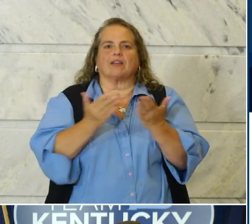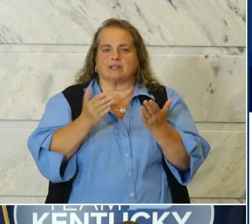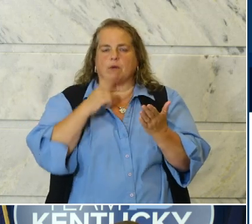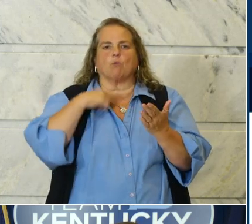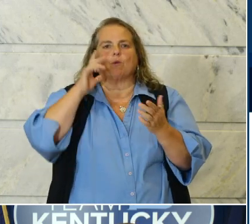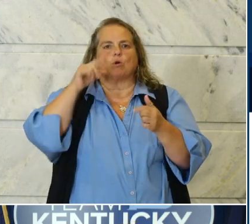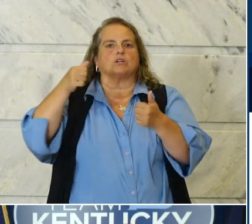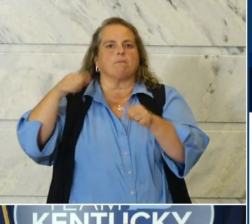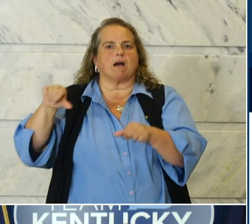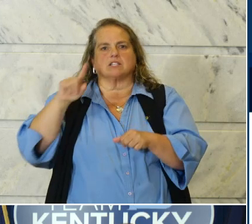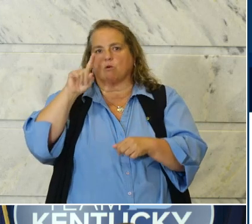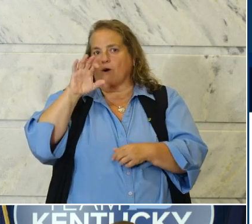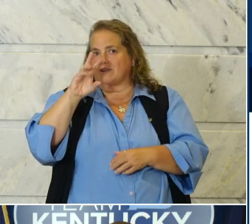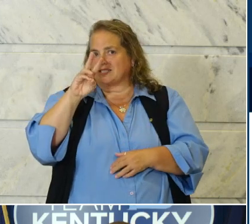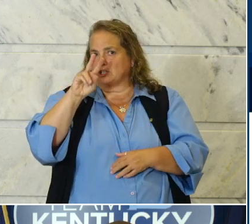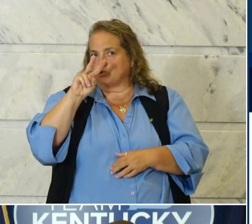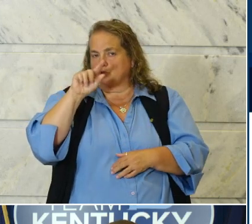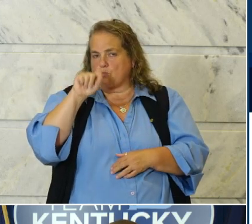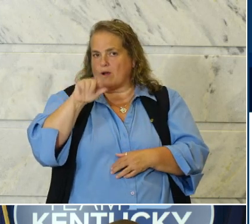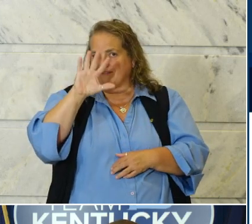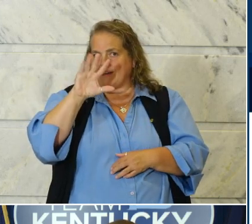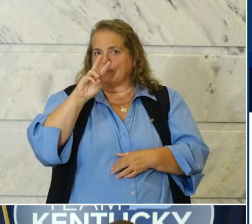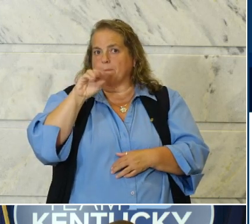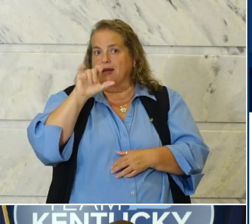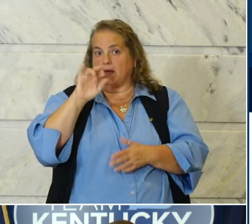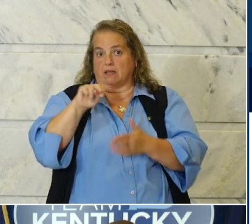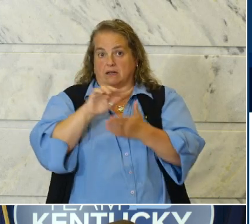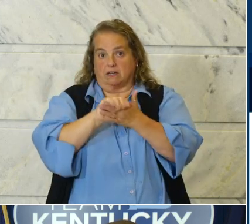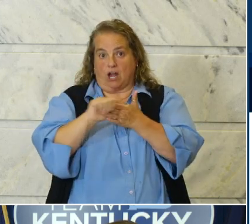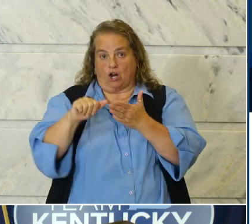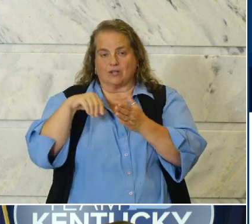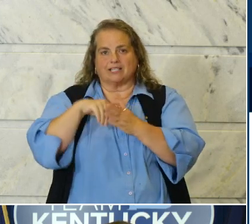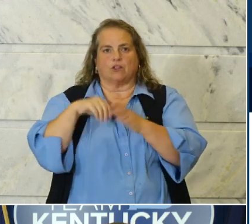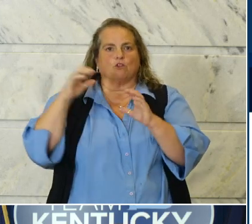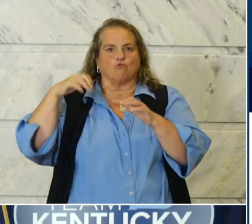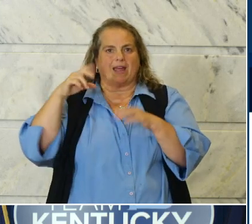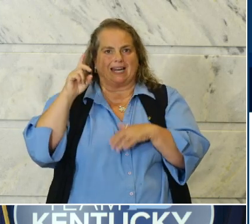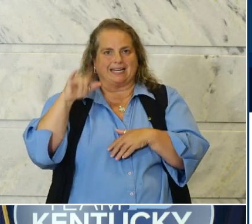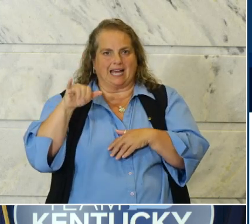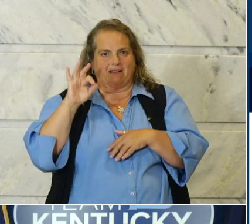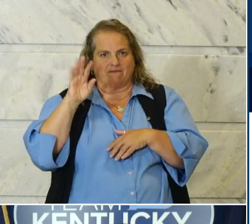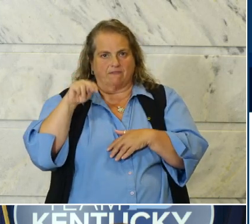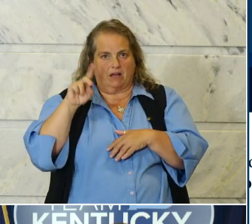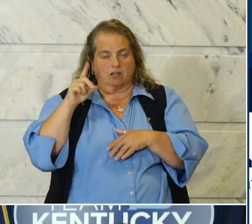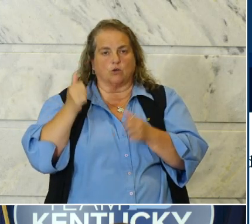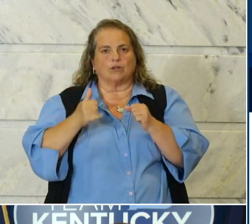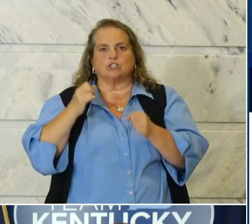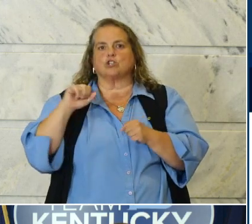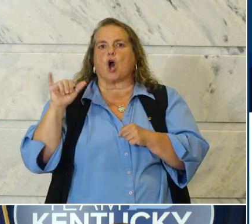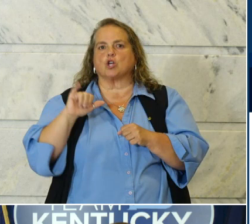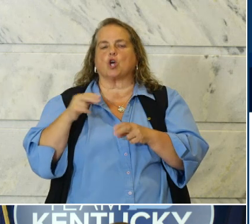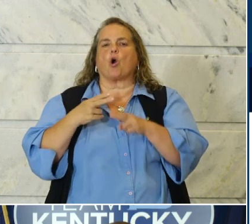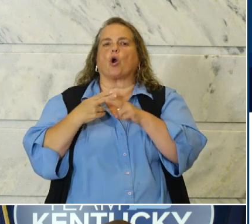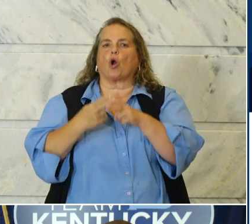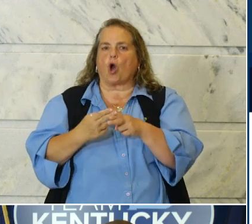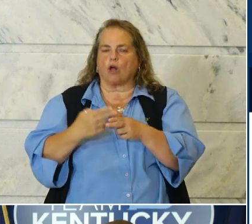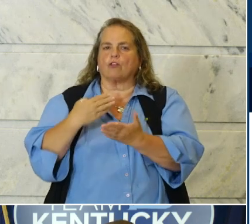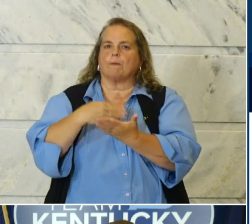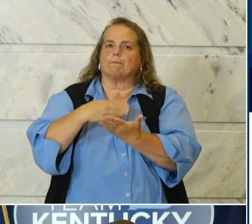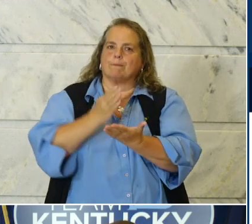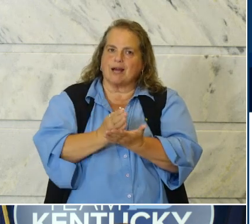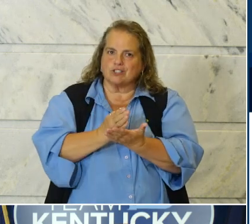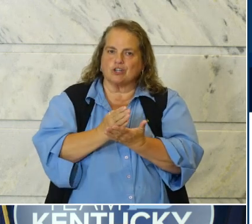deposit $162.5 million in the rainy day fund, which is also called the Budget Reserve Trust